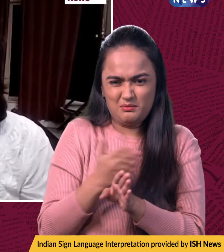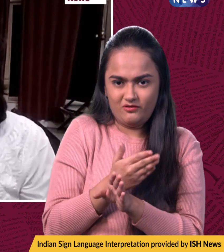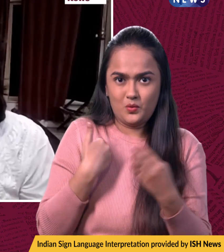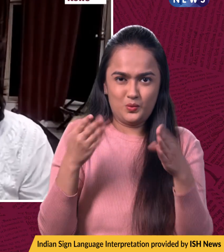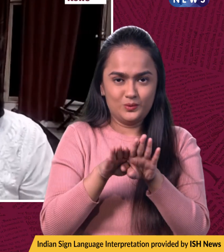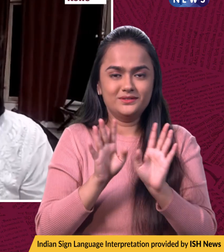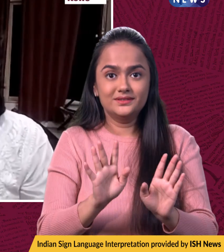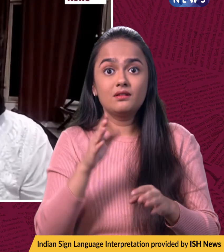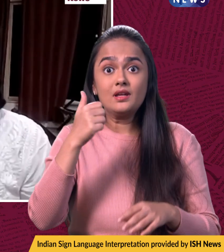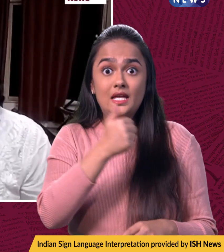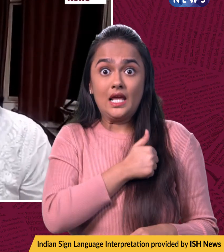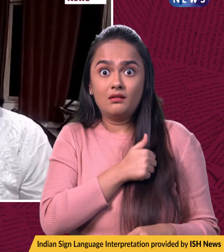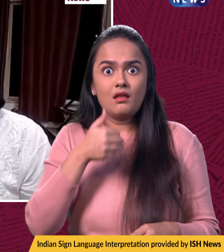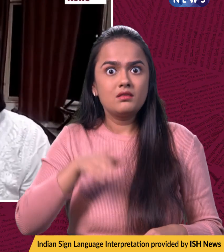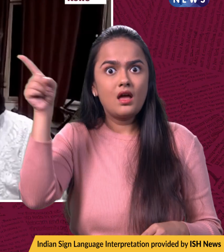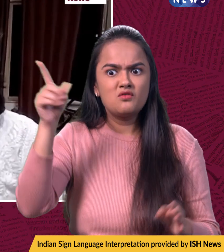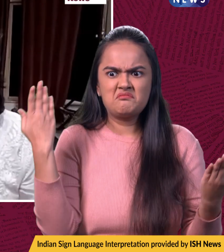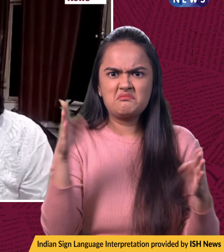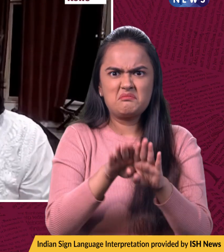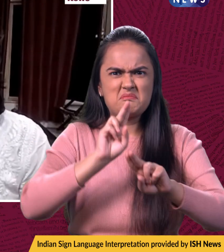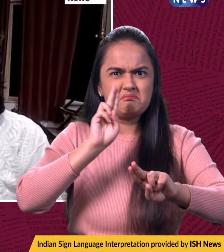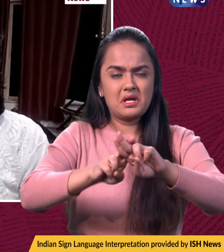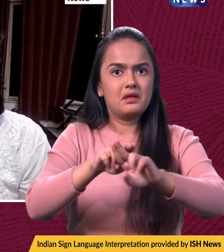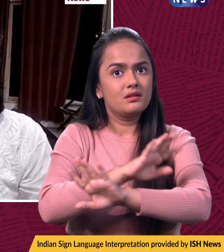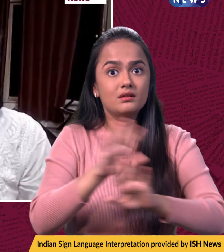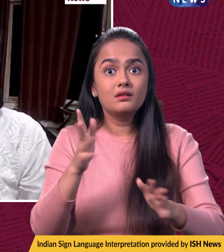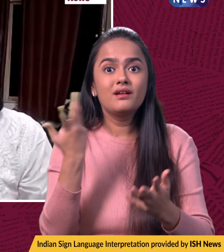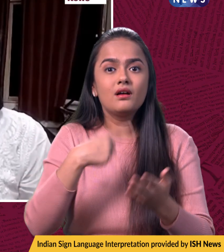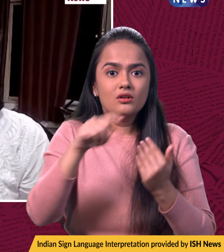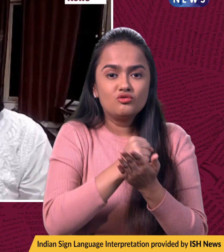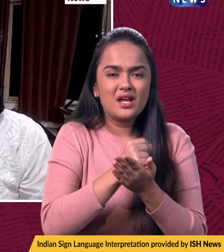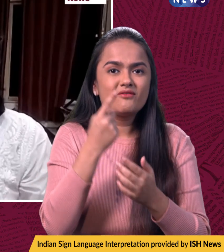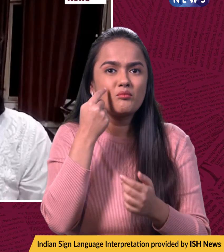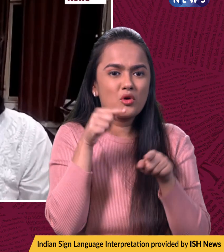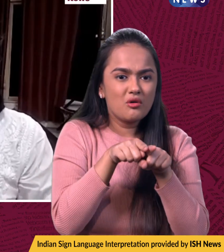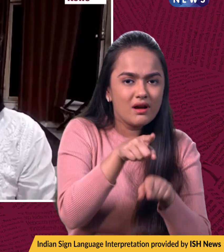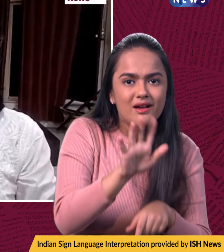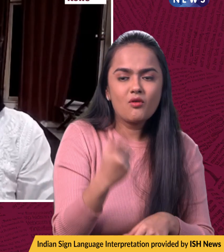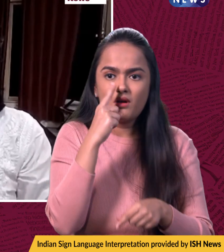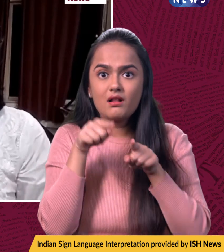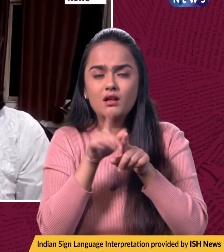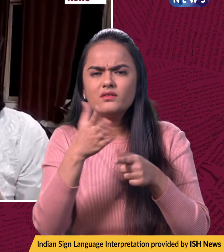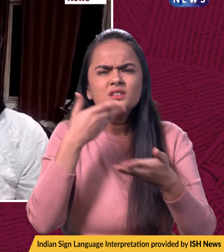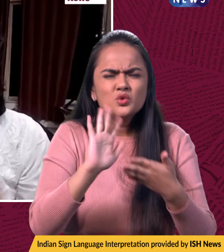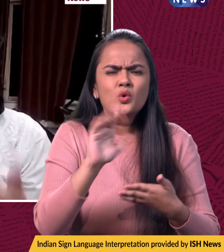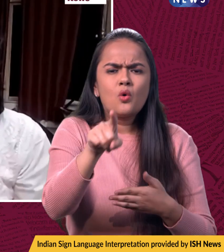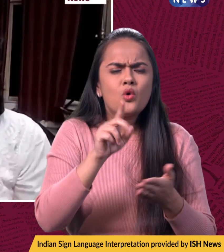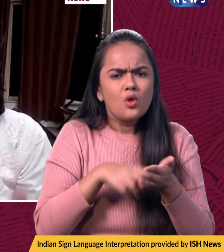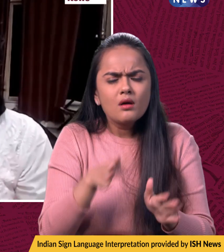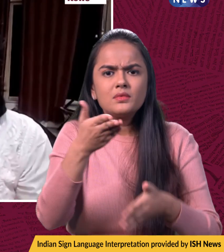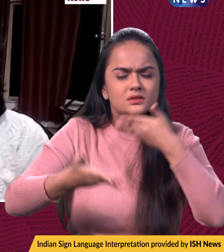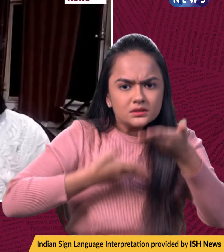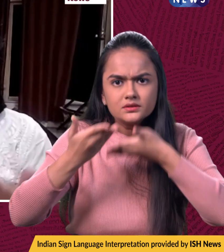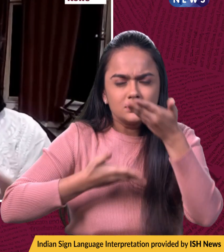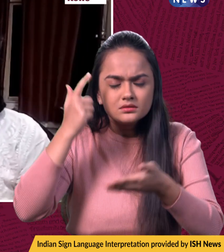wrap up this bulletin: Canada has now banned conversion therapy, a discredited practice that is used in an attempt to